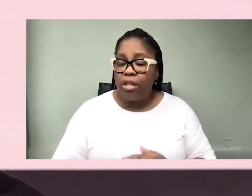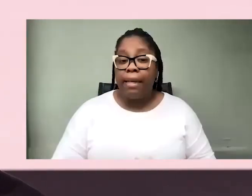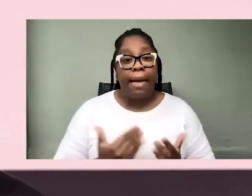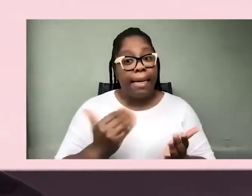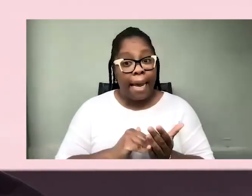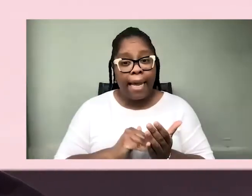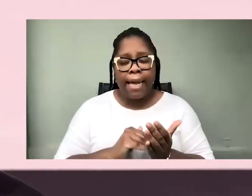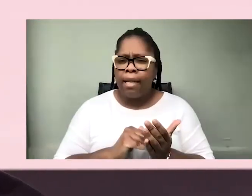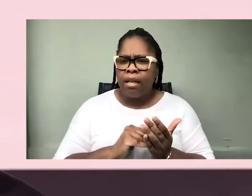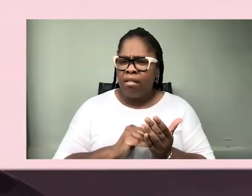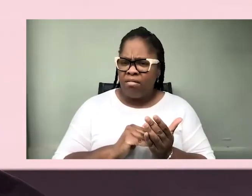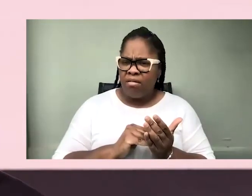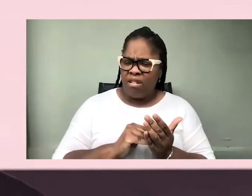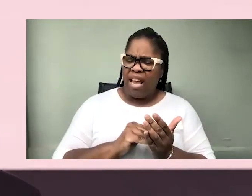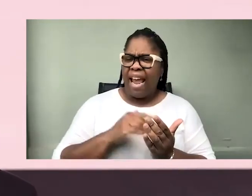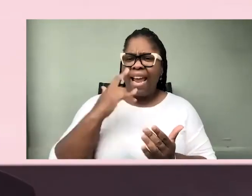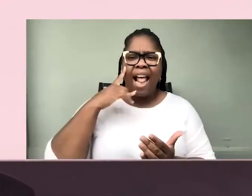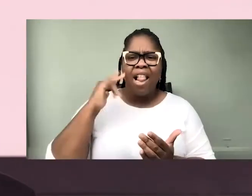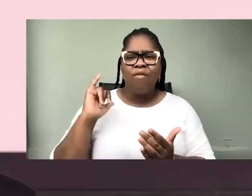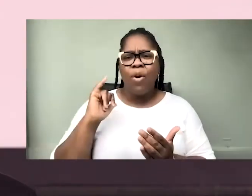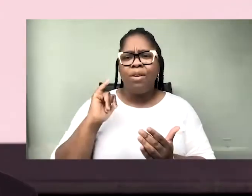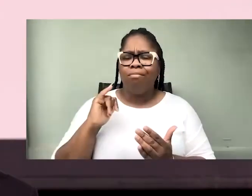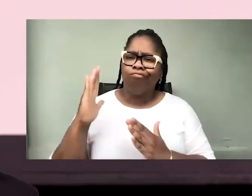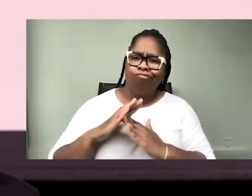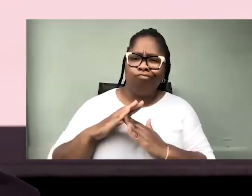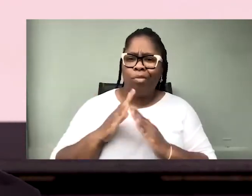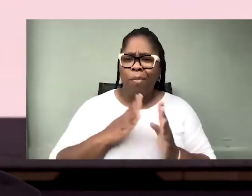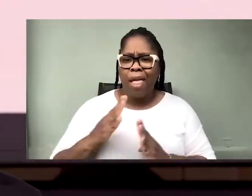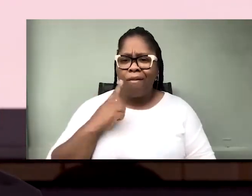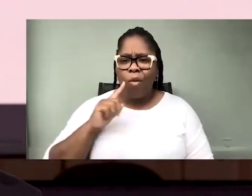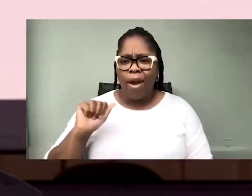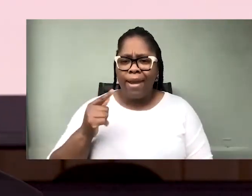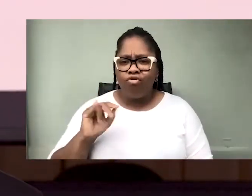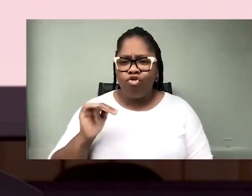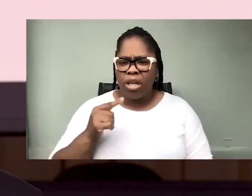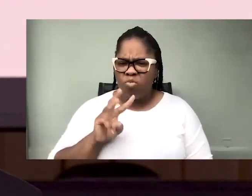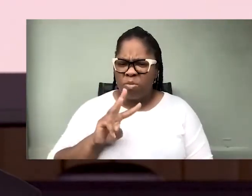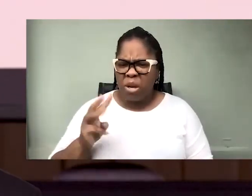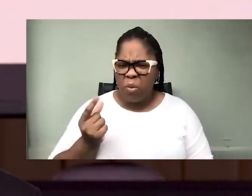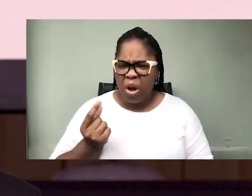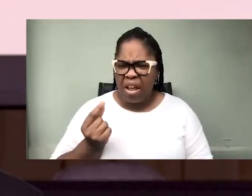the California Master Plan for Aging, the website is